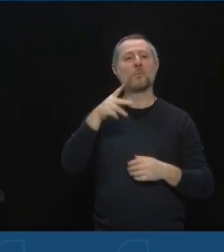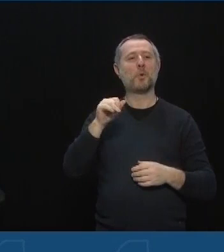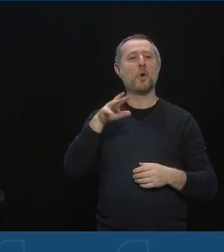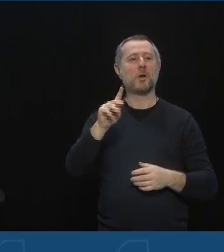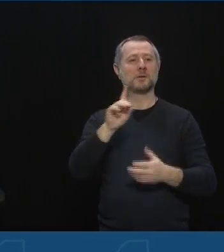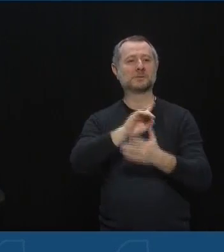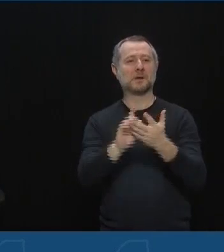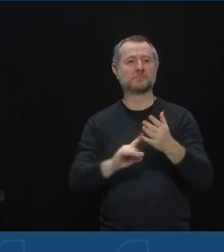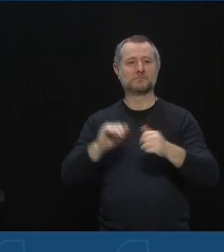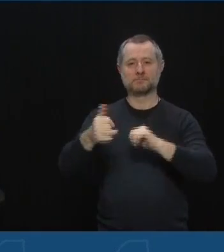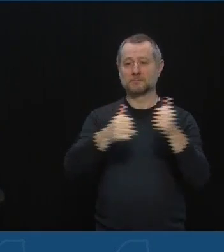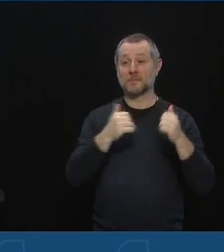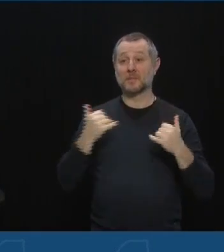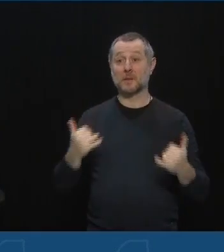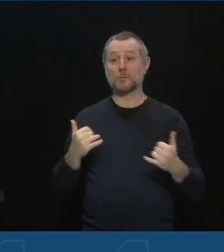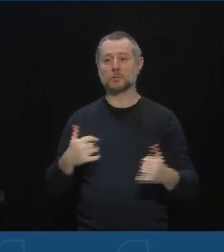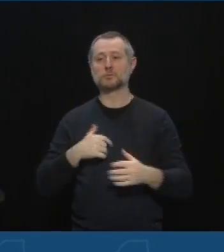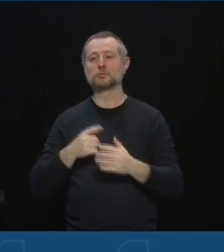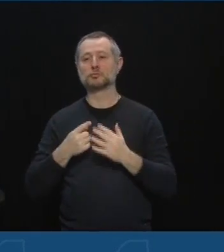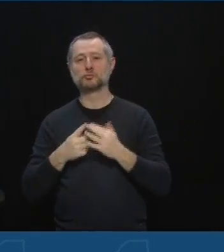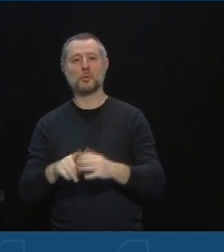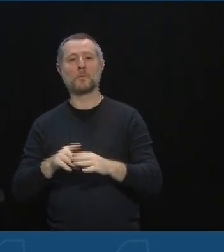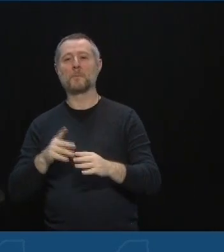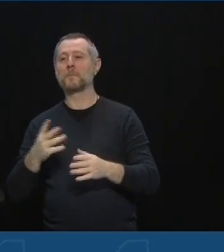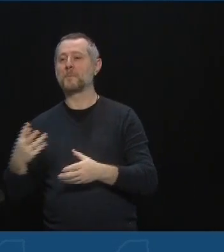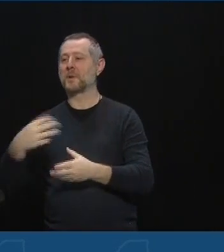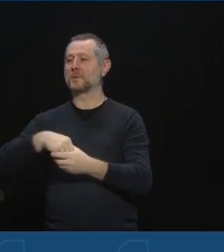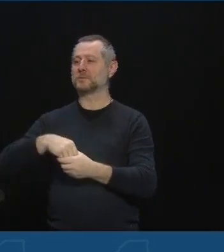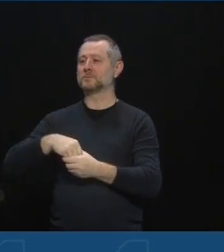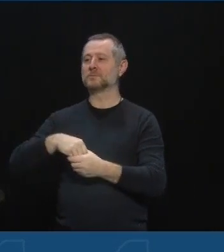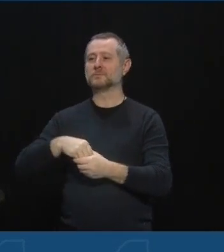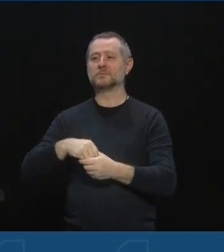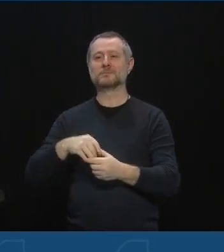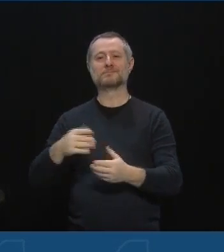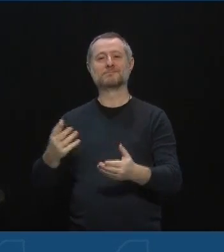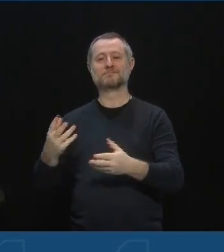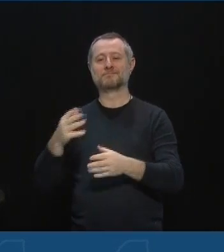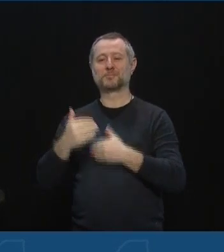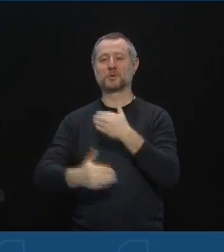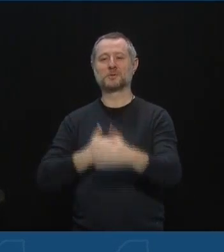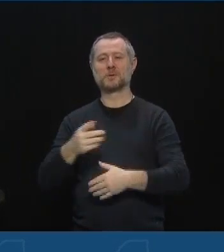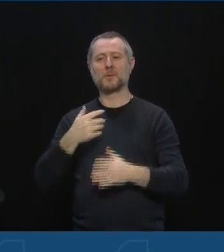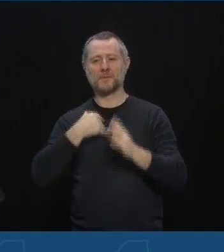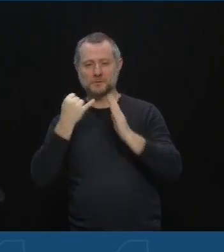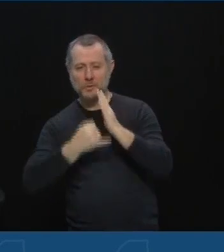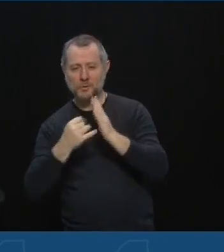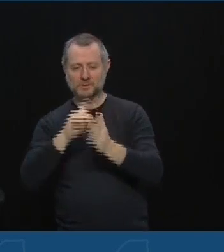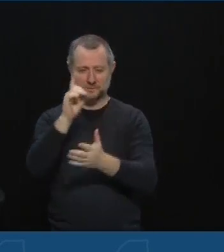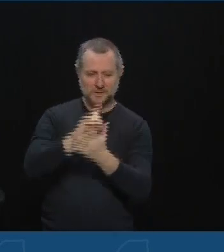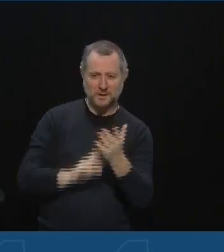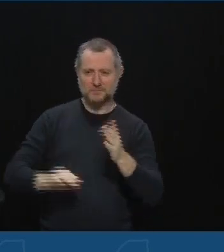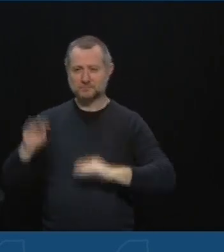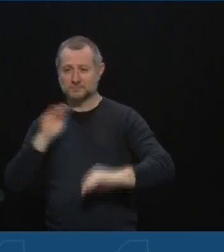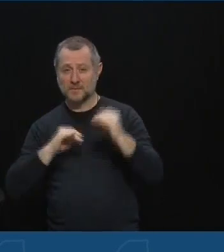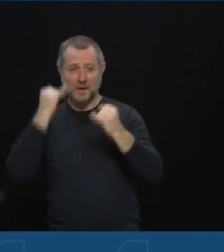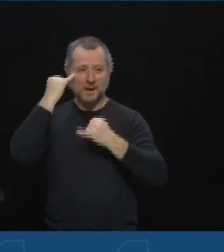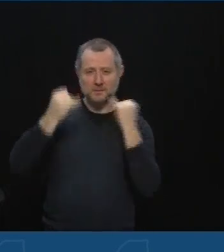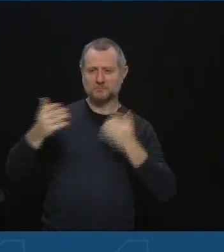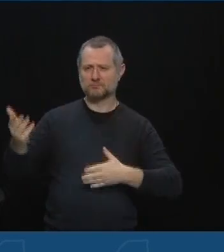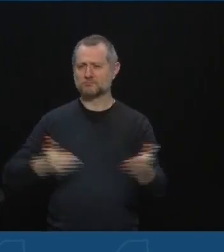beginning the public engagement process. We have some concept plans and rendering to show you, so if you have any ideas, you can go to